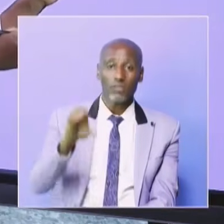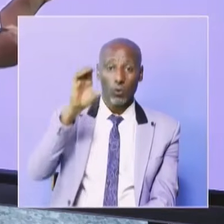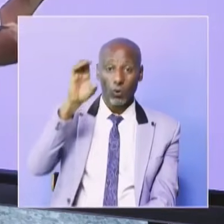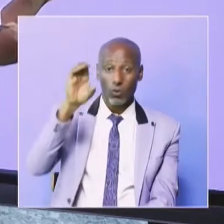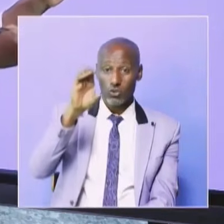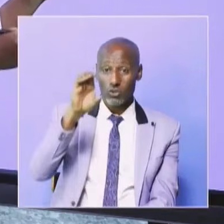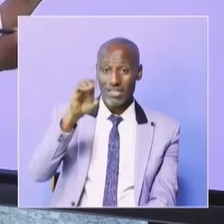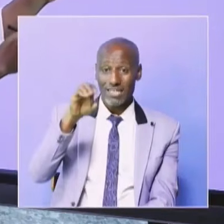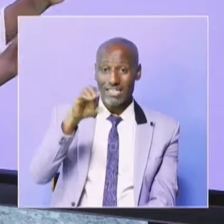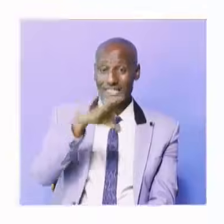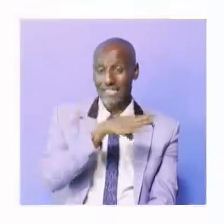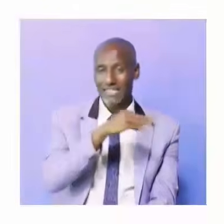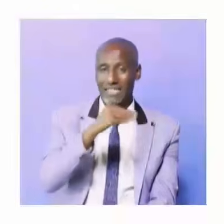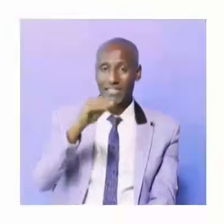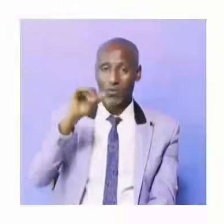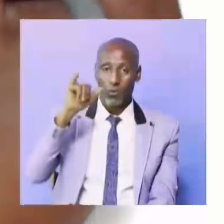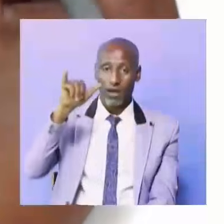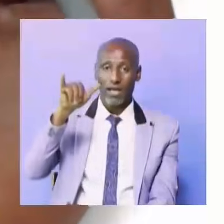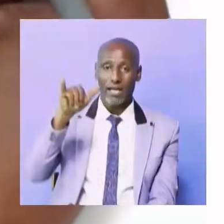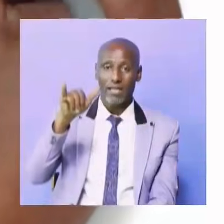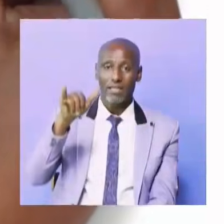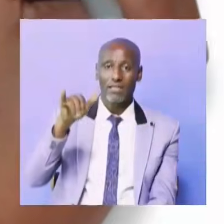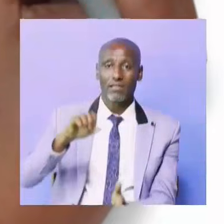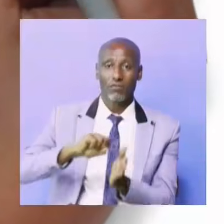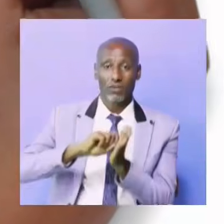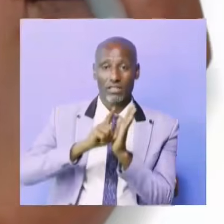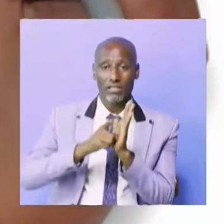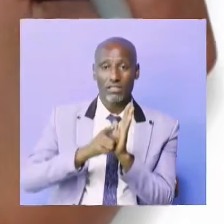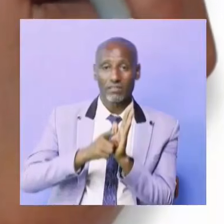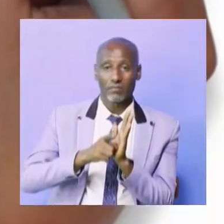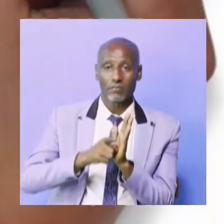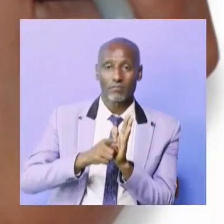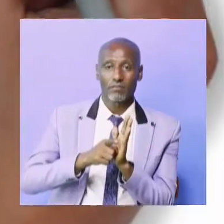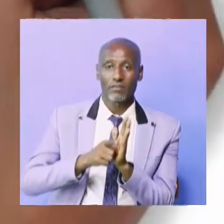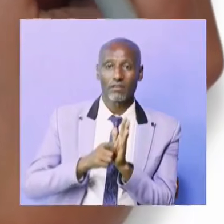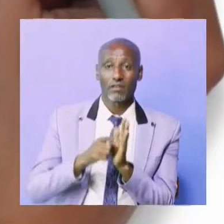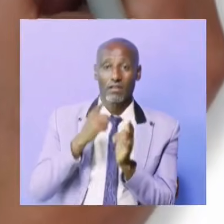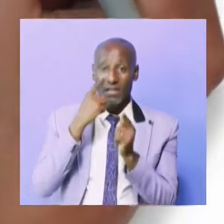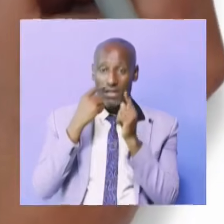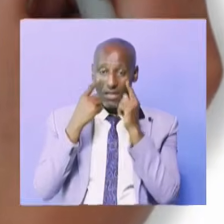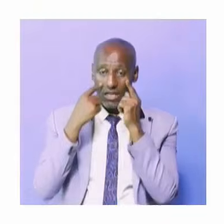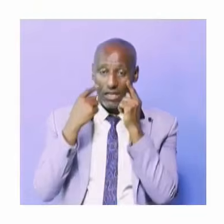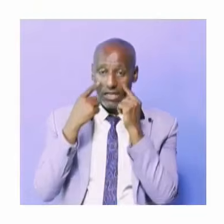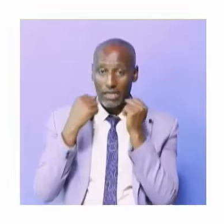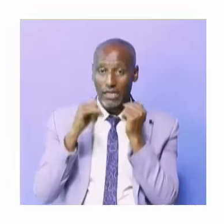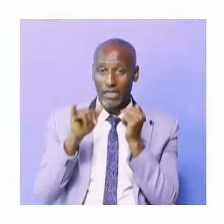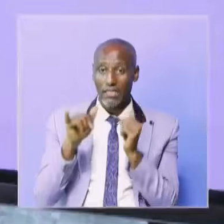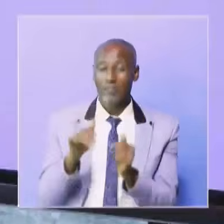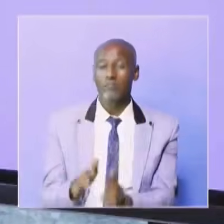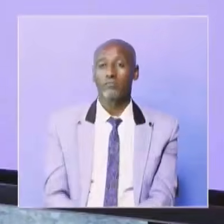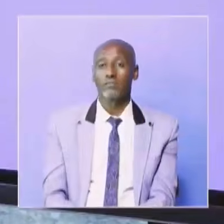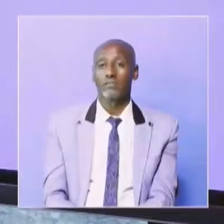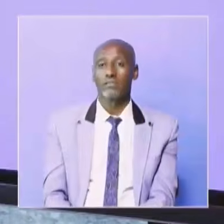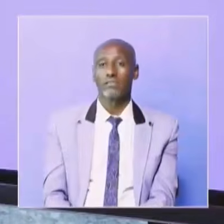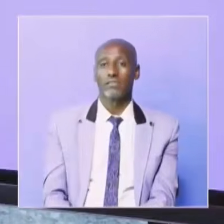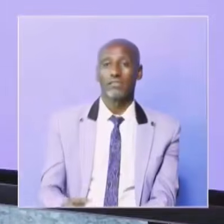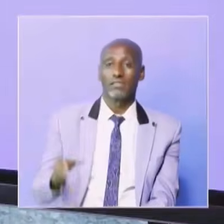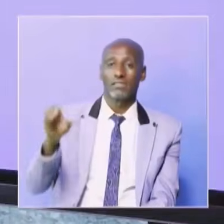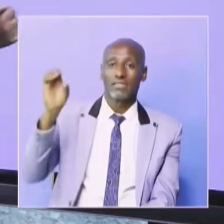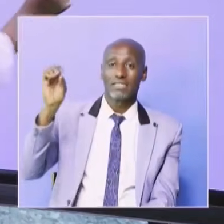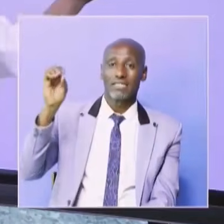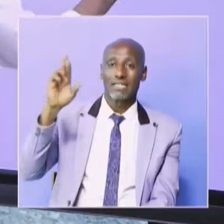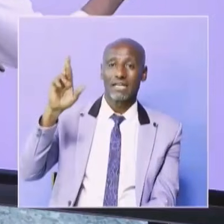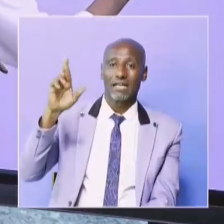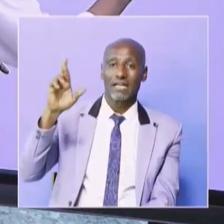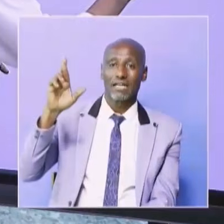consonant and then Y, like for example, cry, when you see the word cry, the verb cry, we have